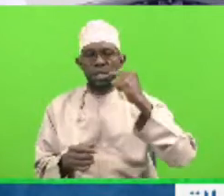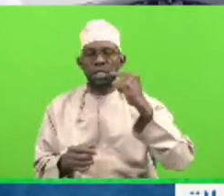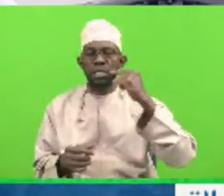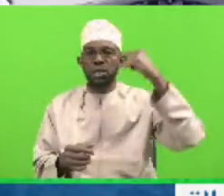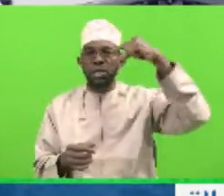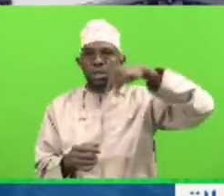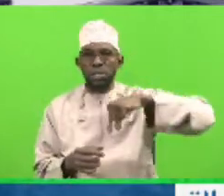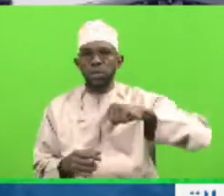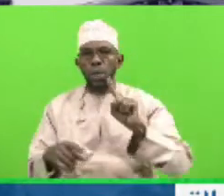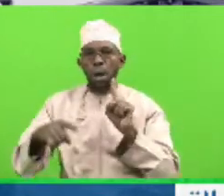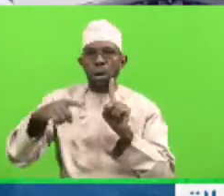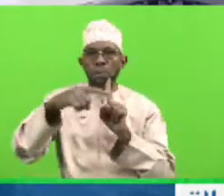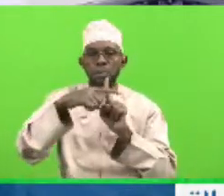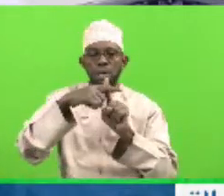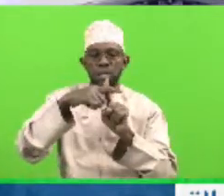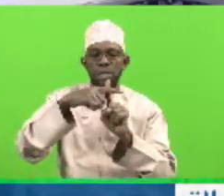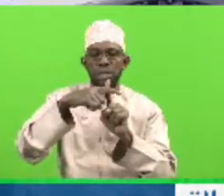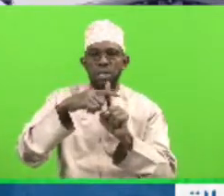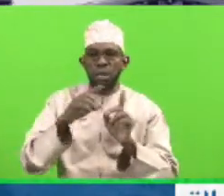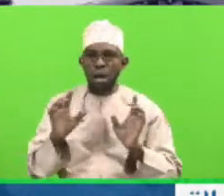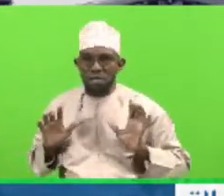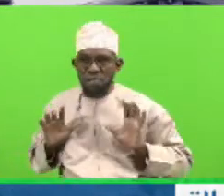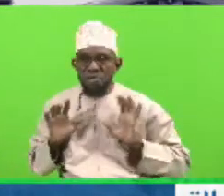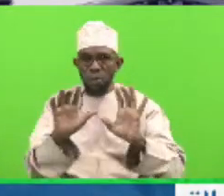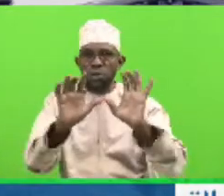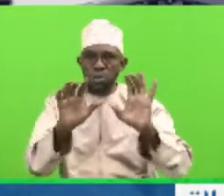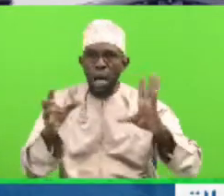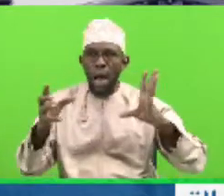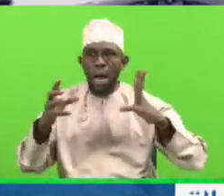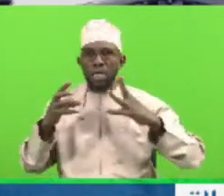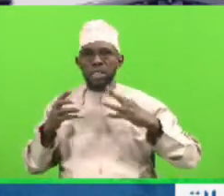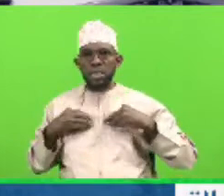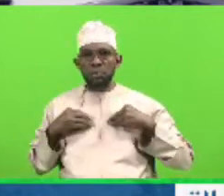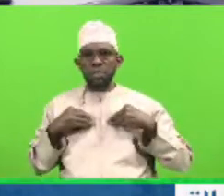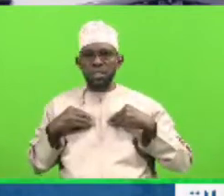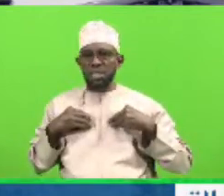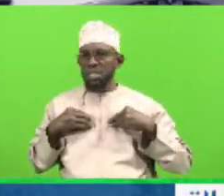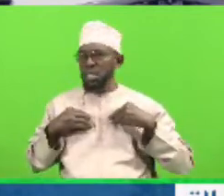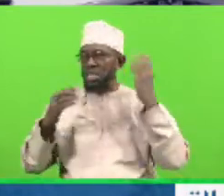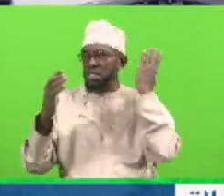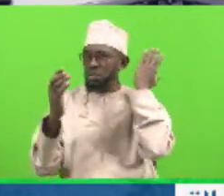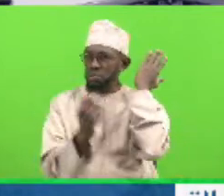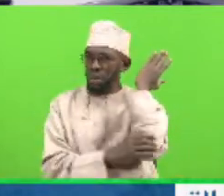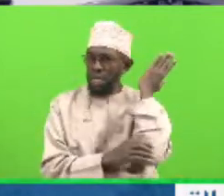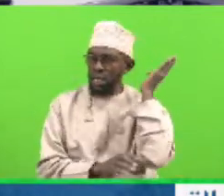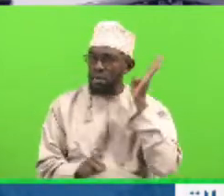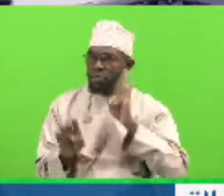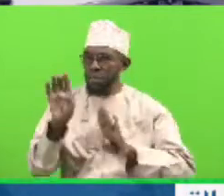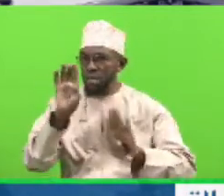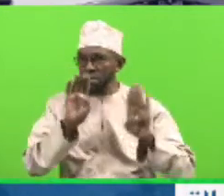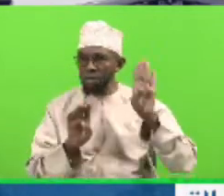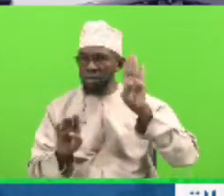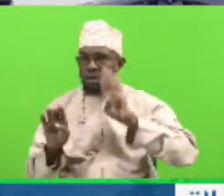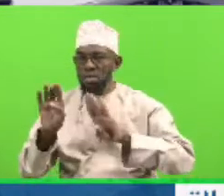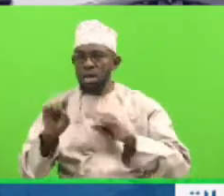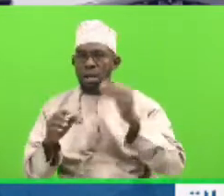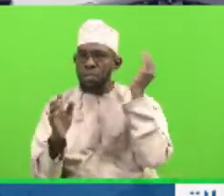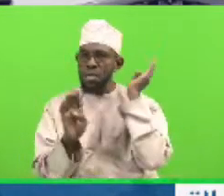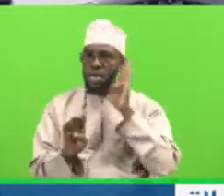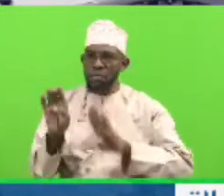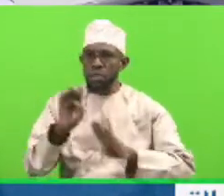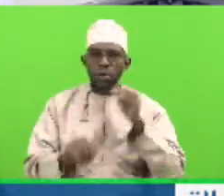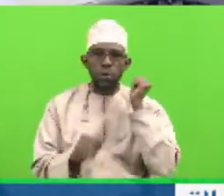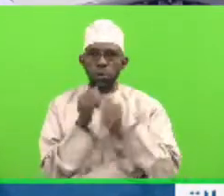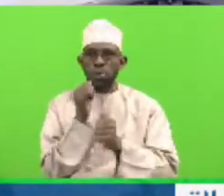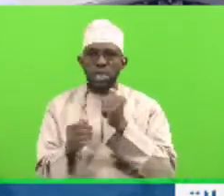And we are being forced to accept this undesired behavior, a behavior